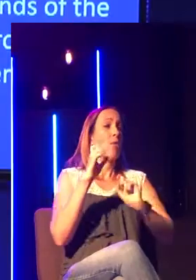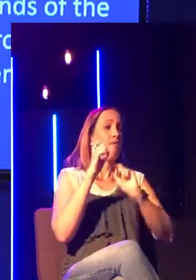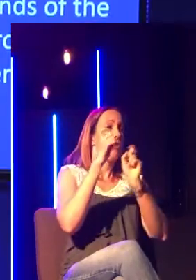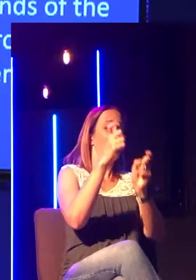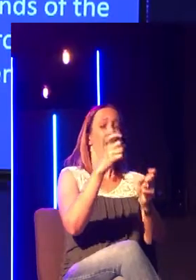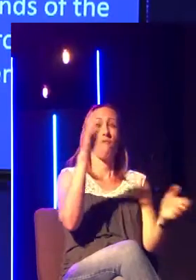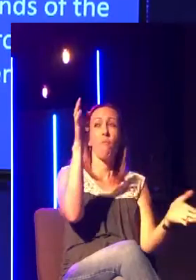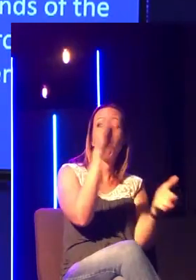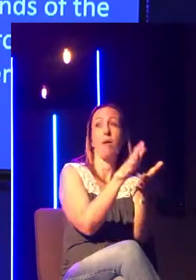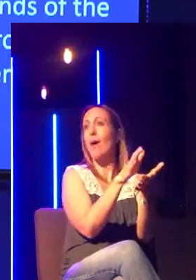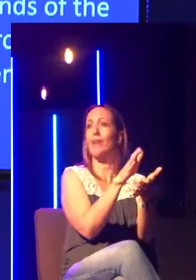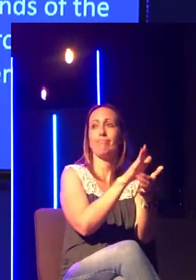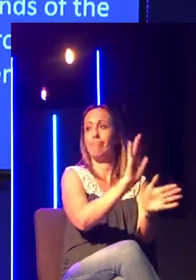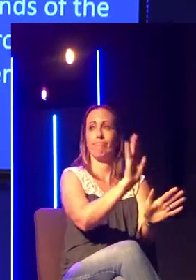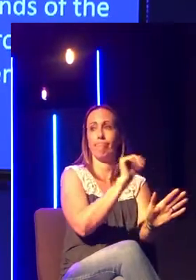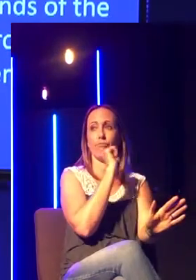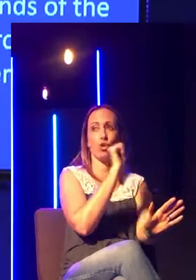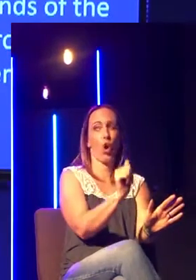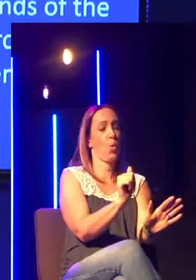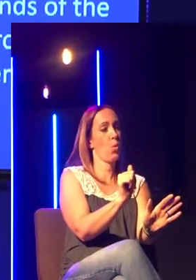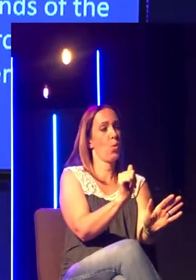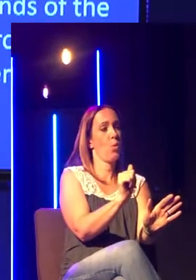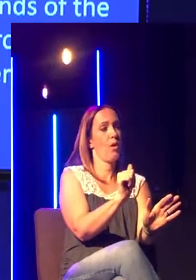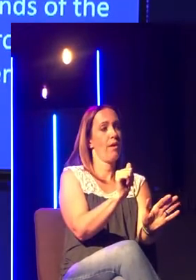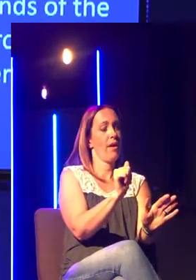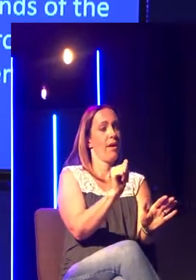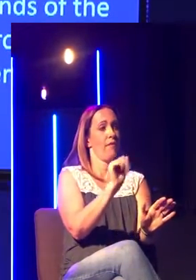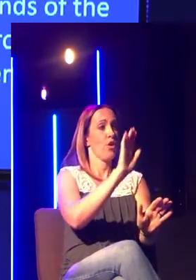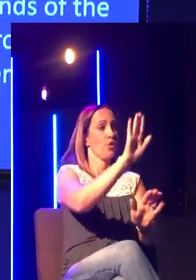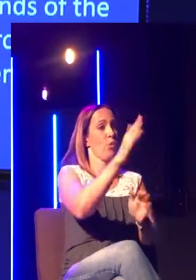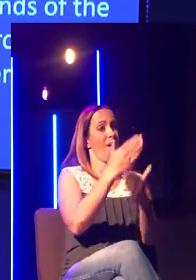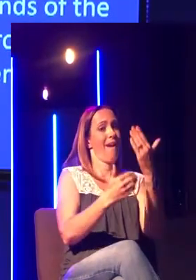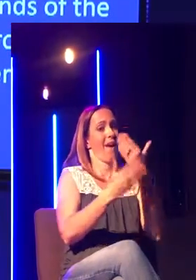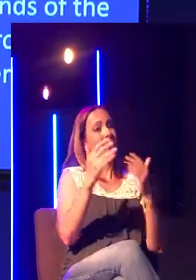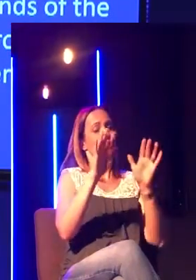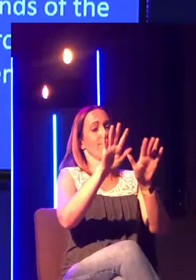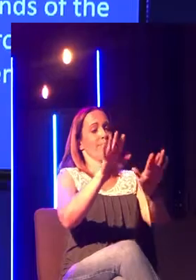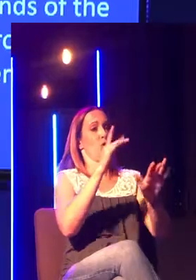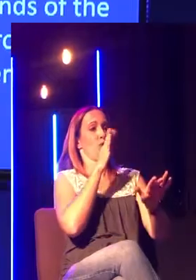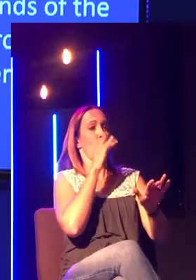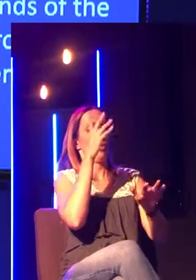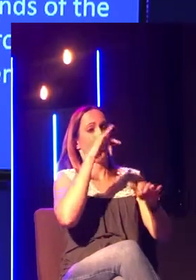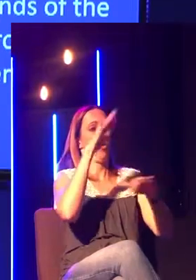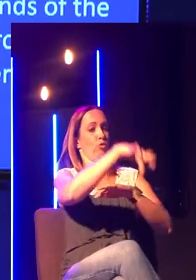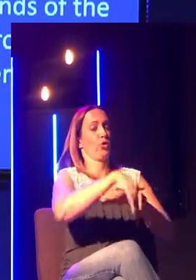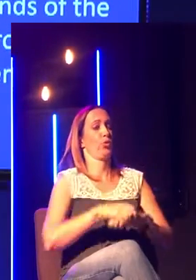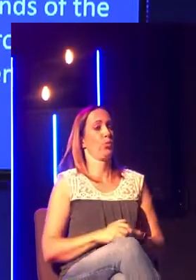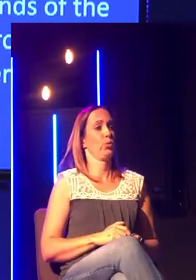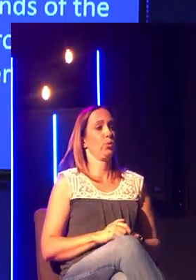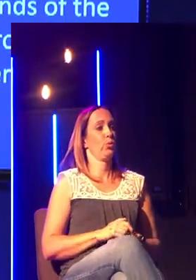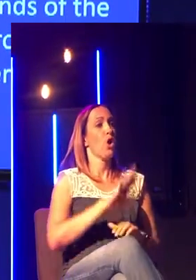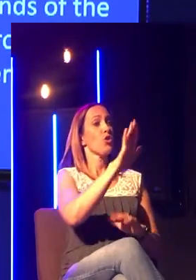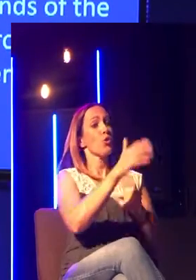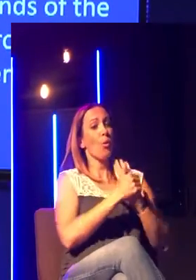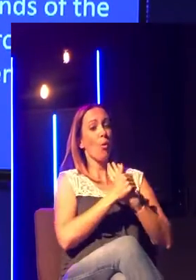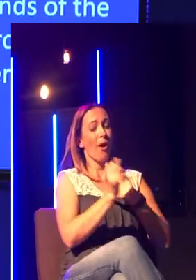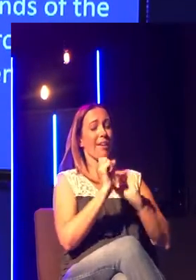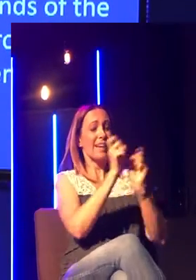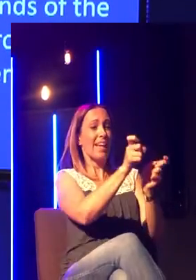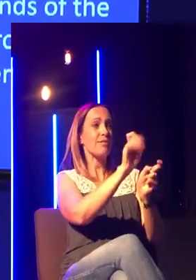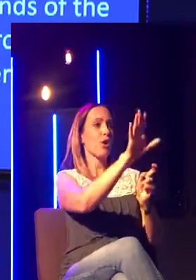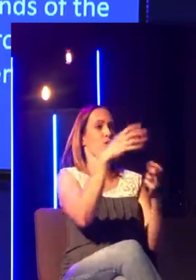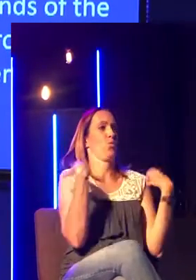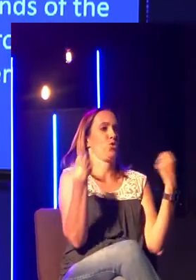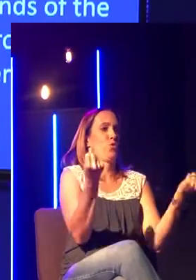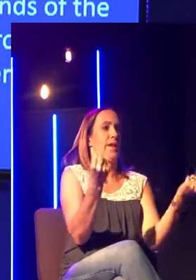activated through the prophecy spoken over you. Your gifts are your strength. Other people may not